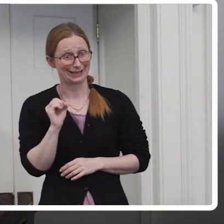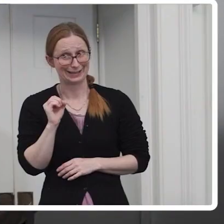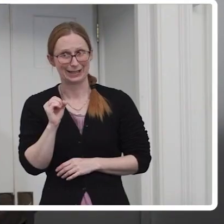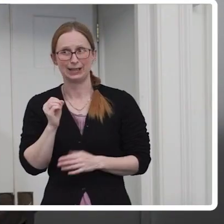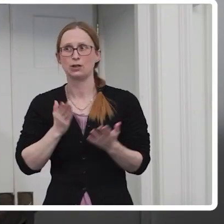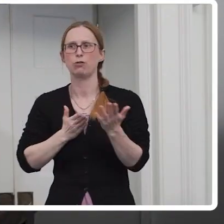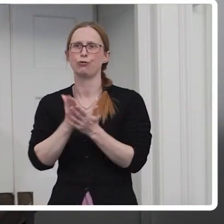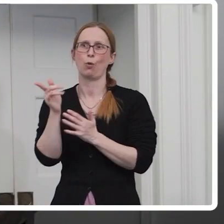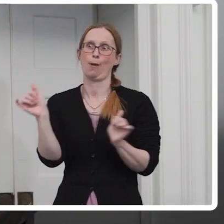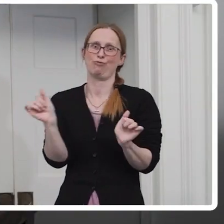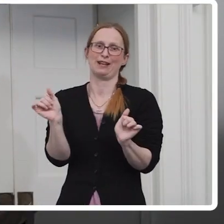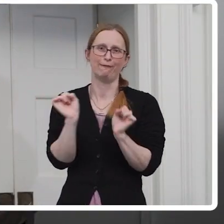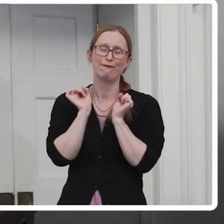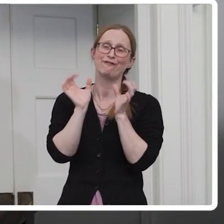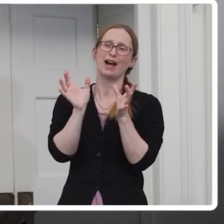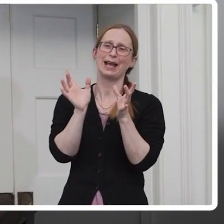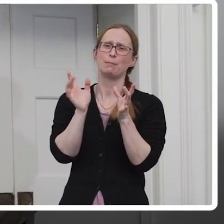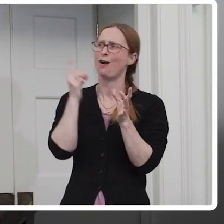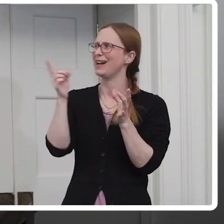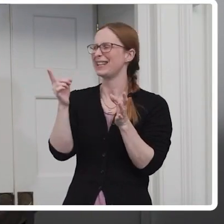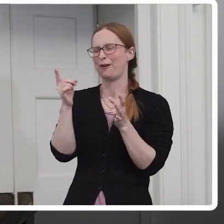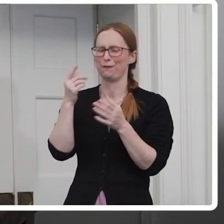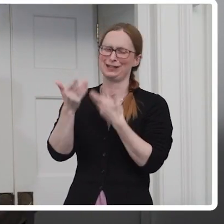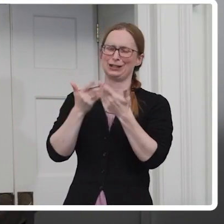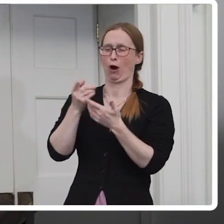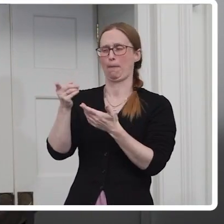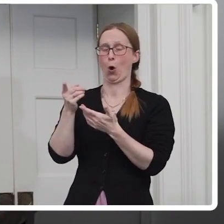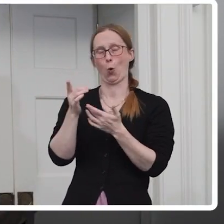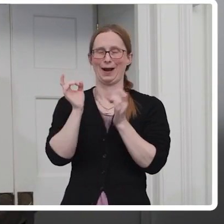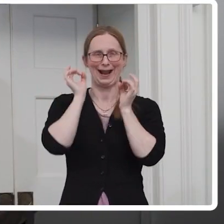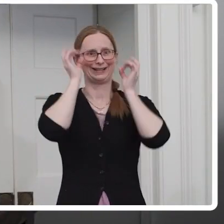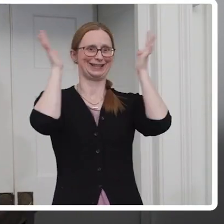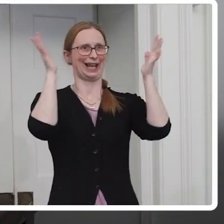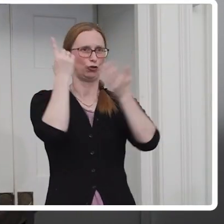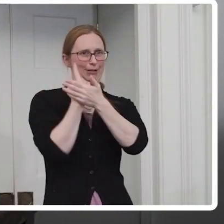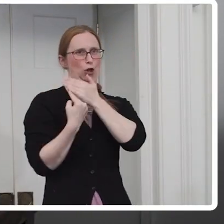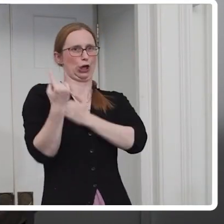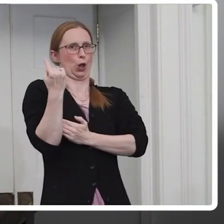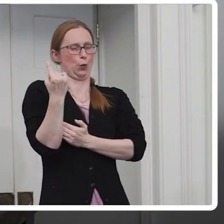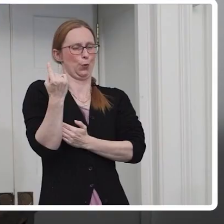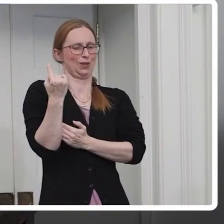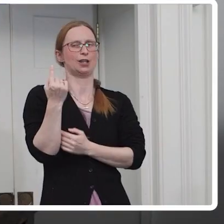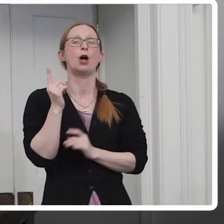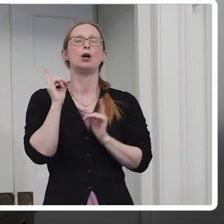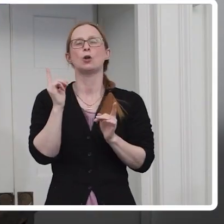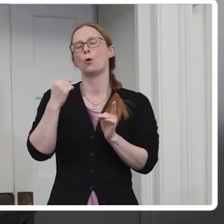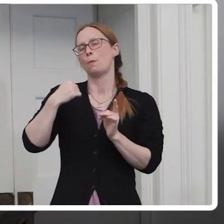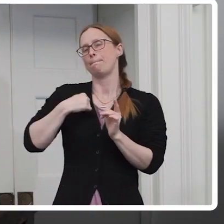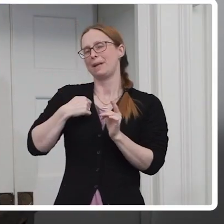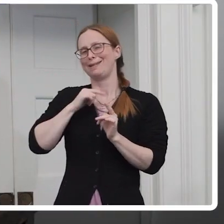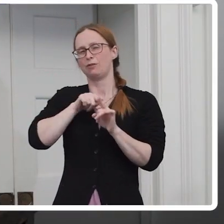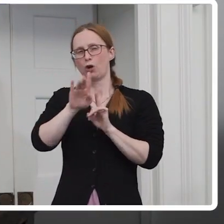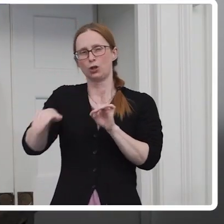1960s, during her brief fame, she was kind of described as this eccentric recluse. So I've tried to approach